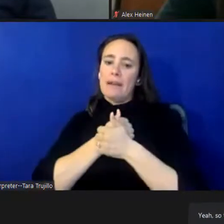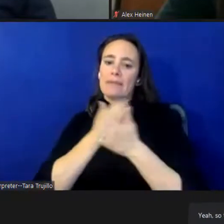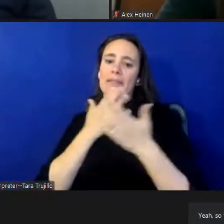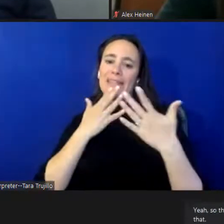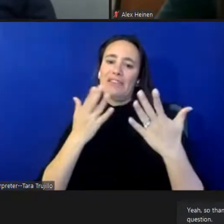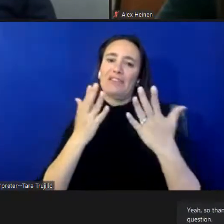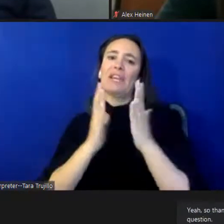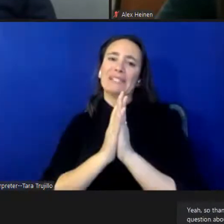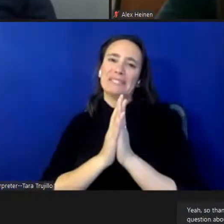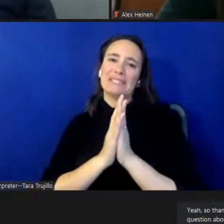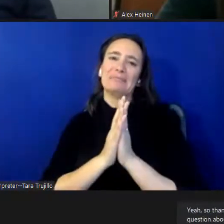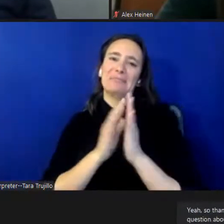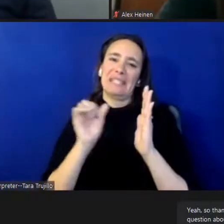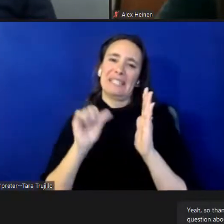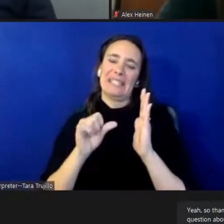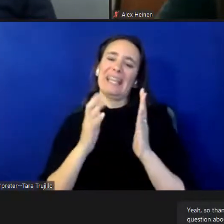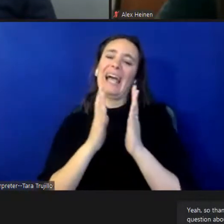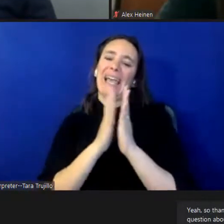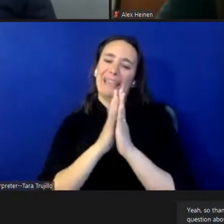ask that question about parents.